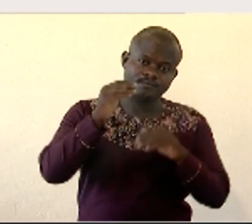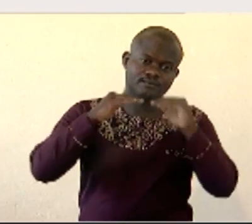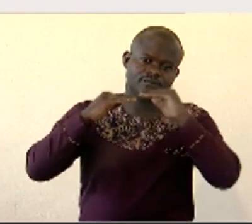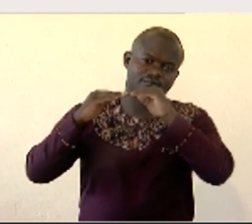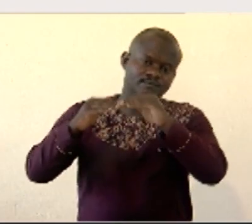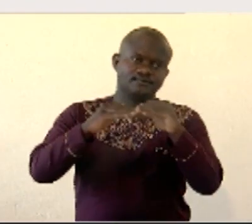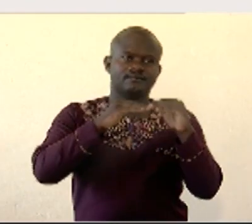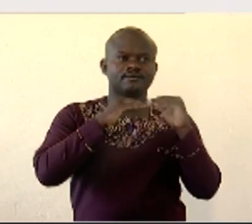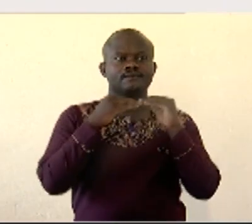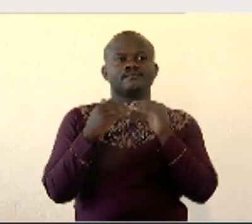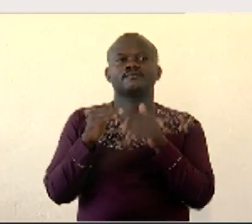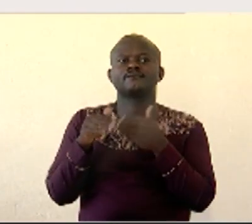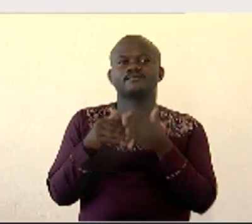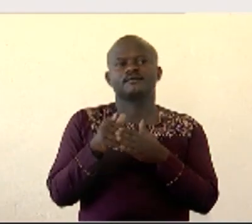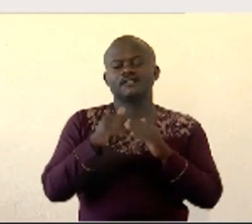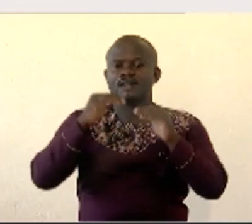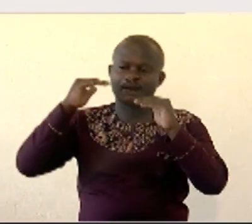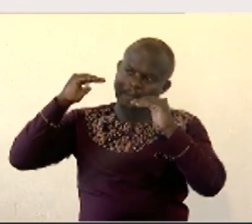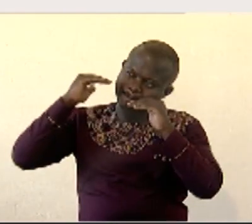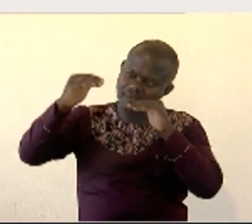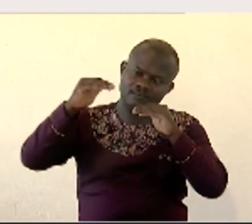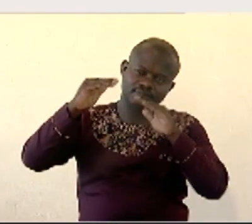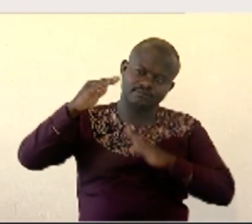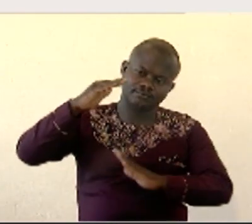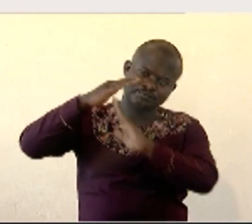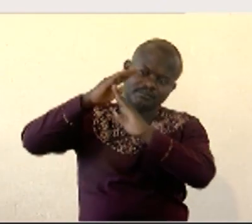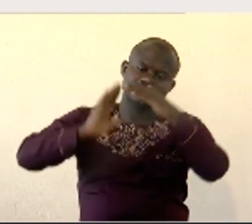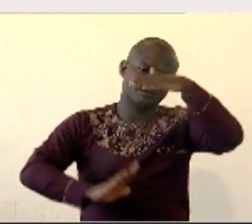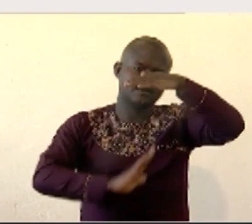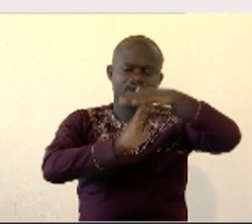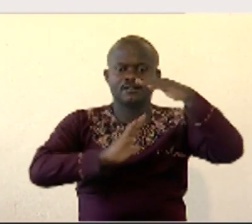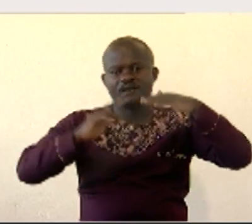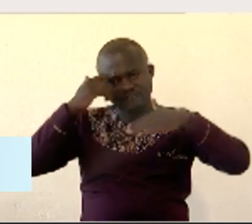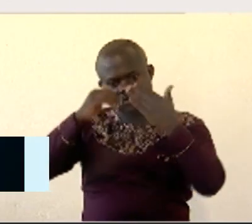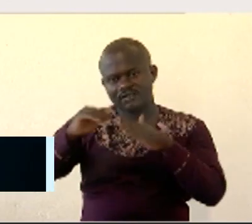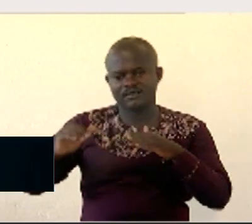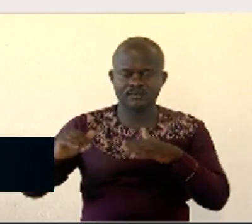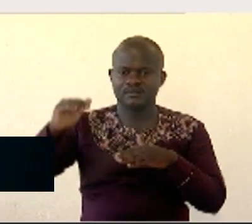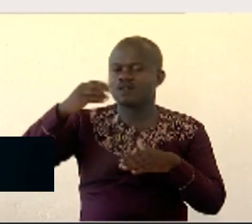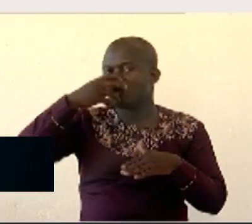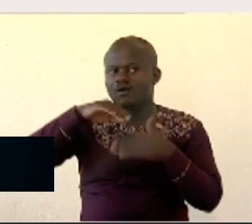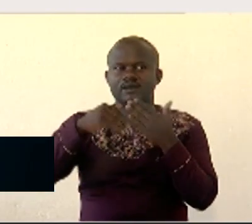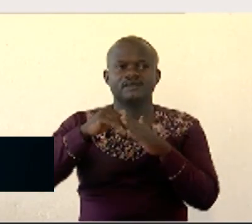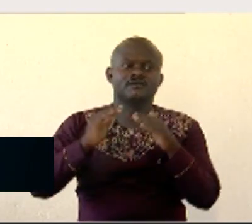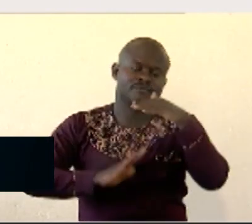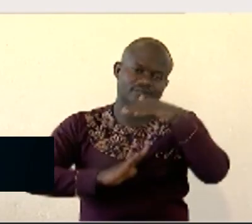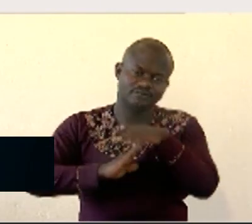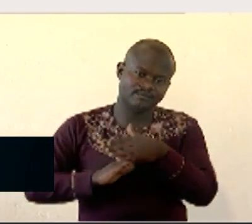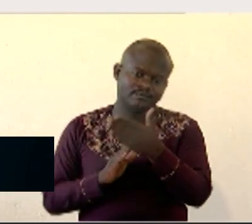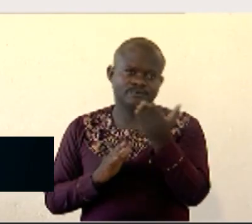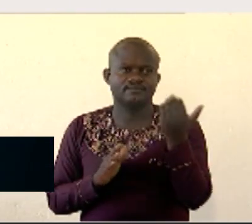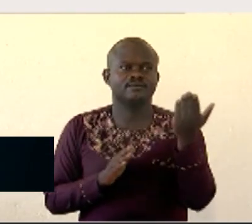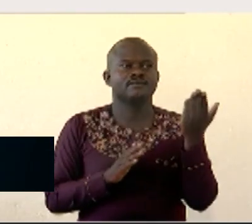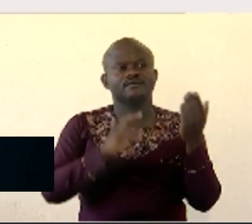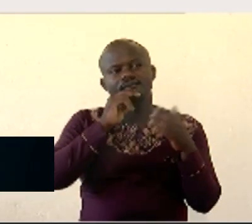optimum temperature. At optimum temperature. Further increase in temperature above optimum temperature